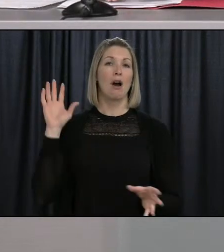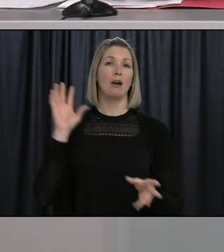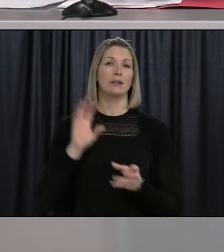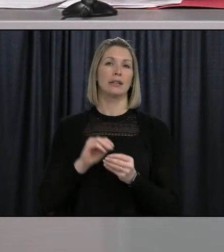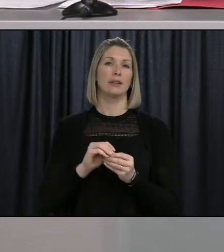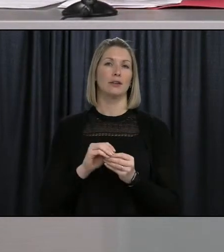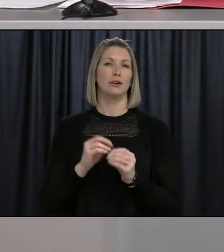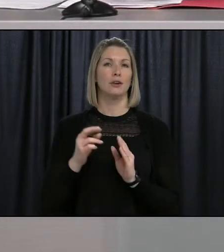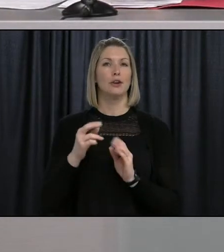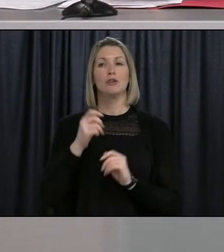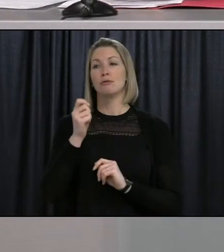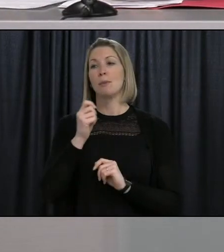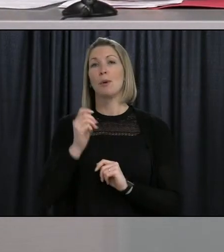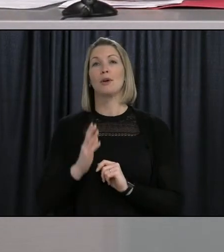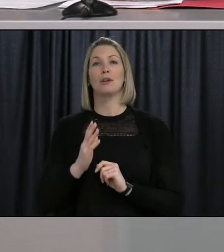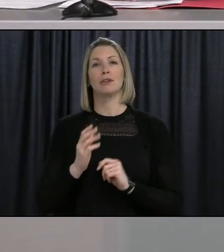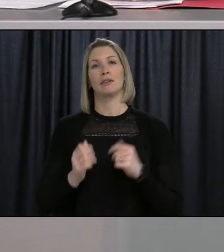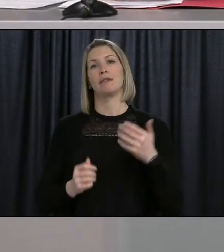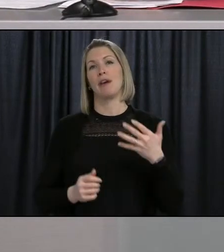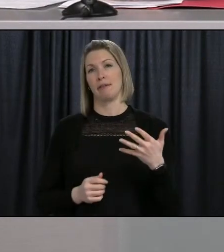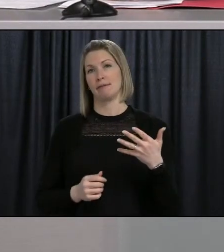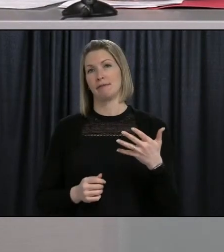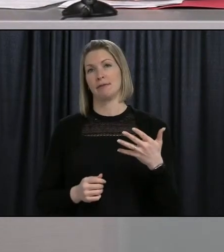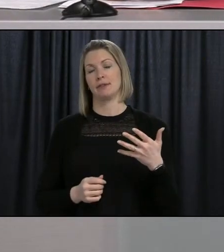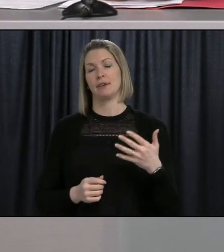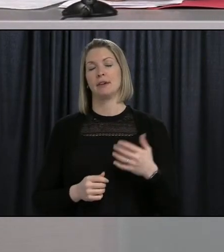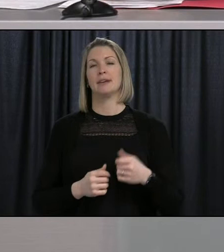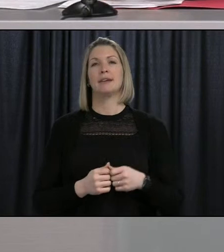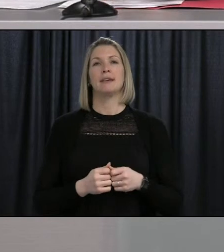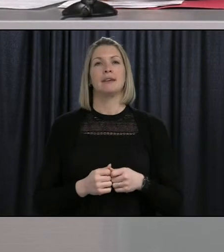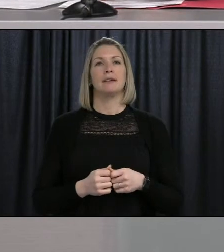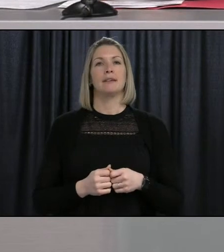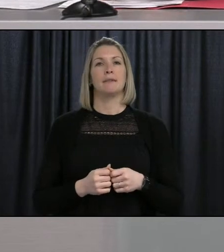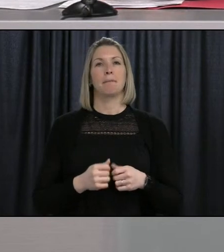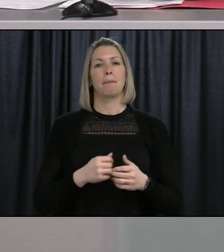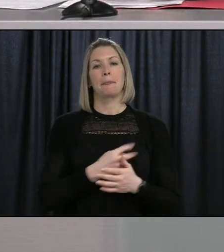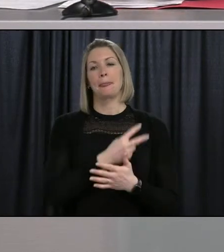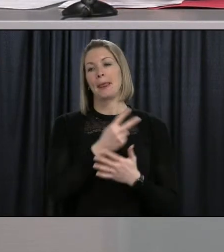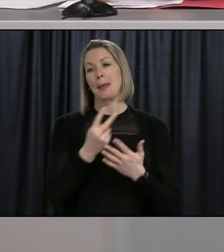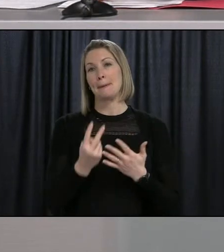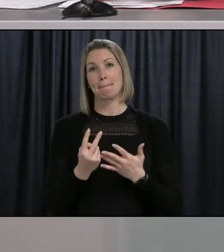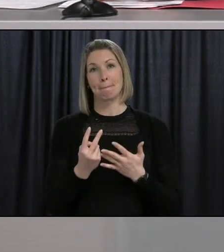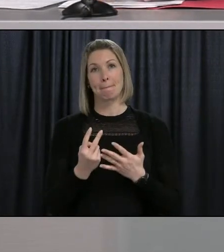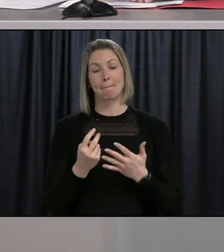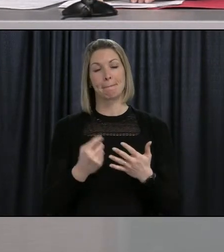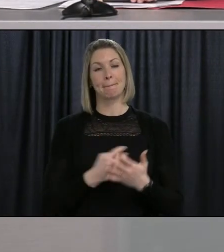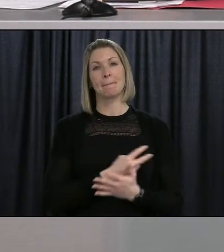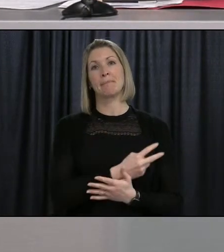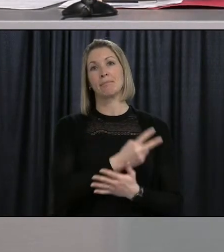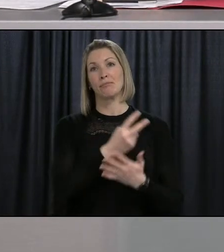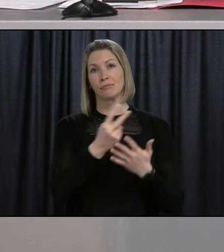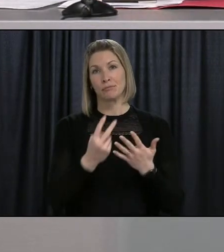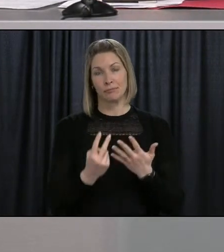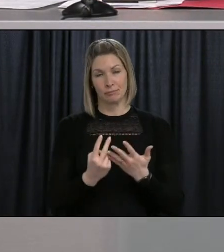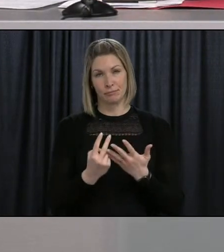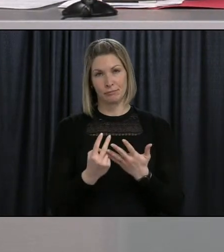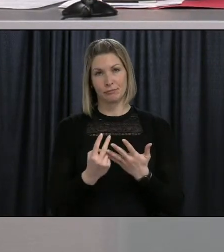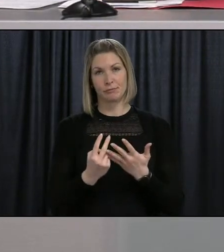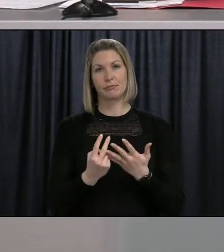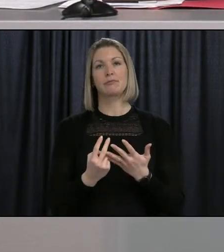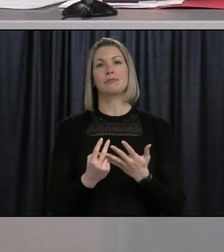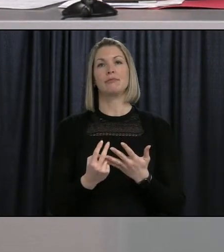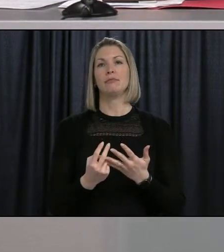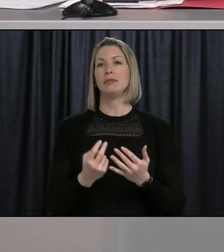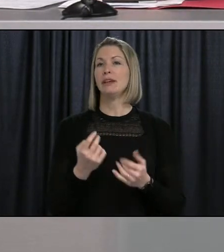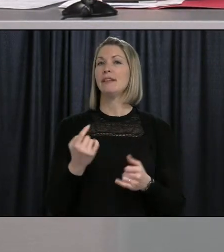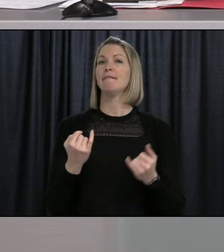reporters registered for today's call. The question and answer session will be conducted in 2 rounds, where each reporter will have the opportunity to ask 1 question and